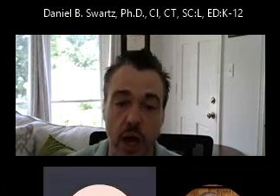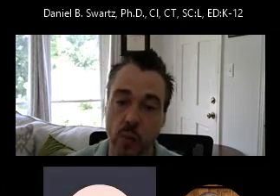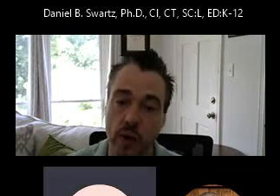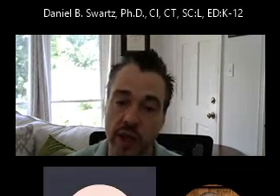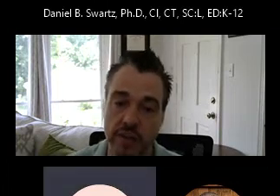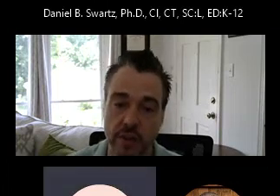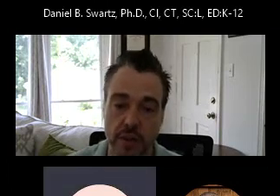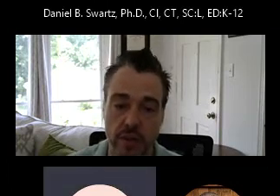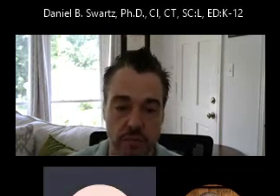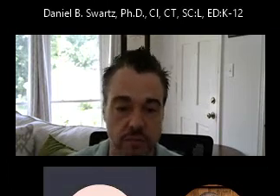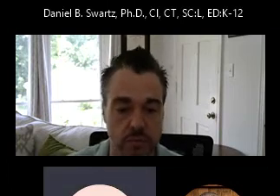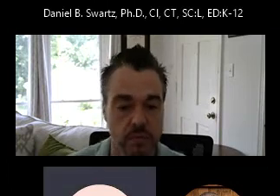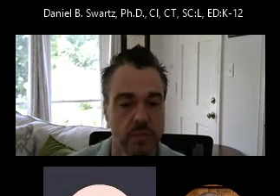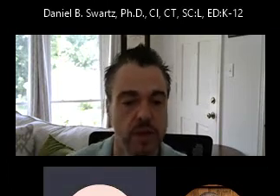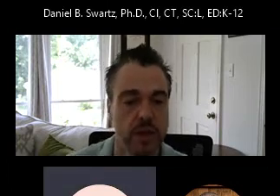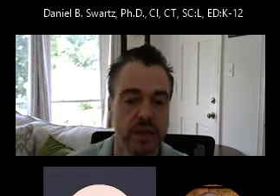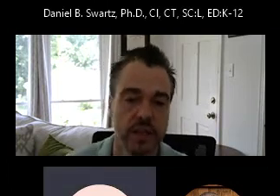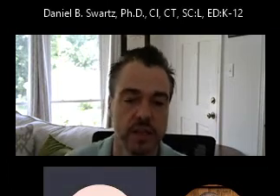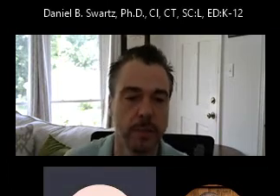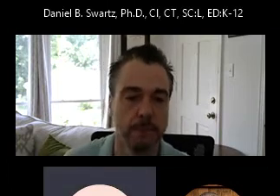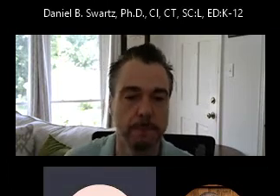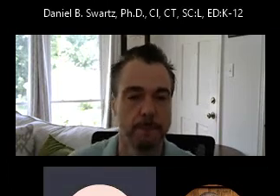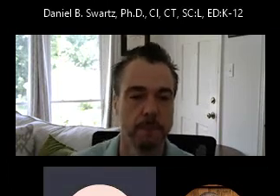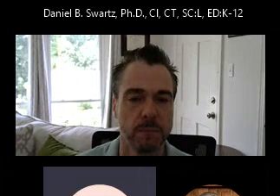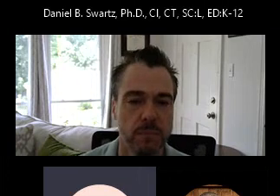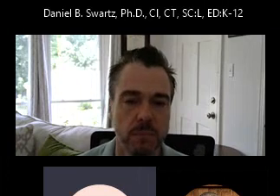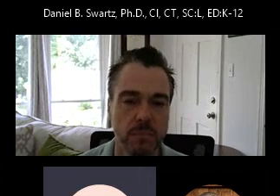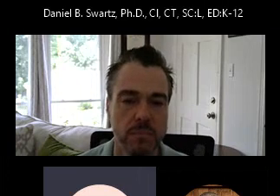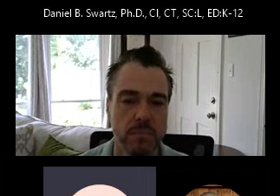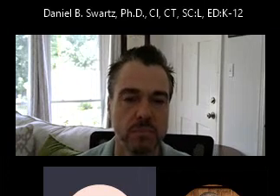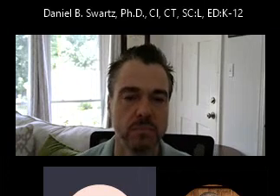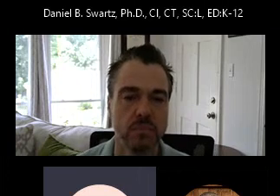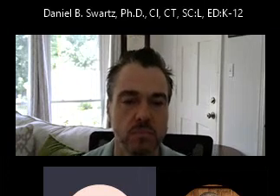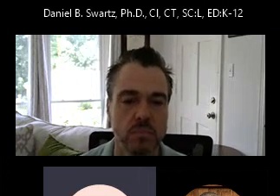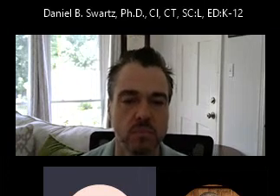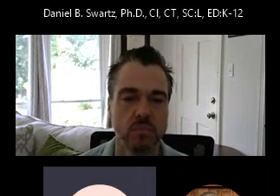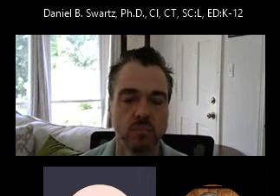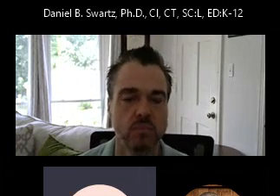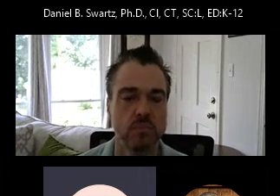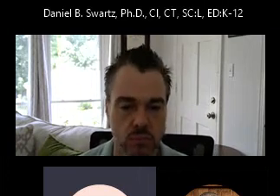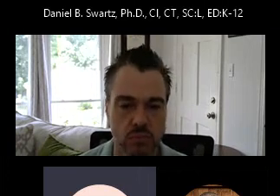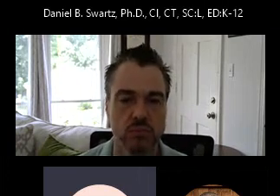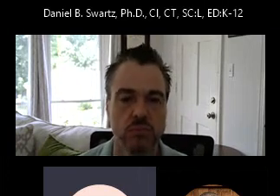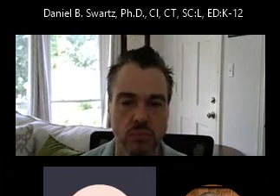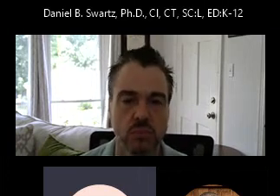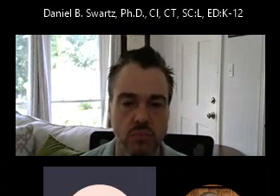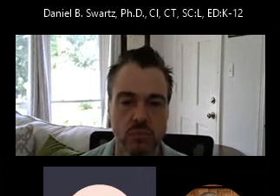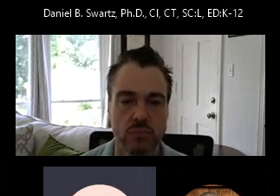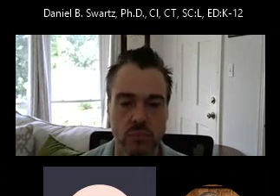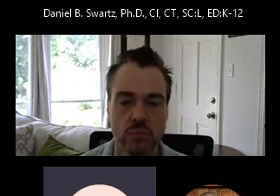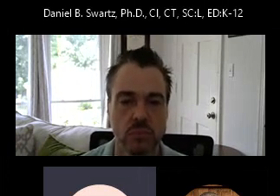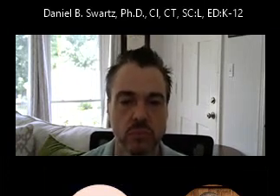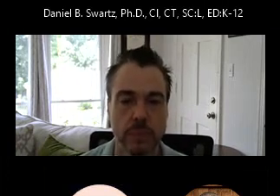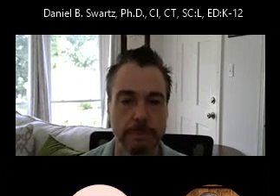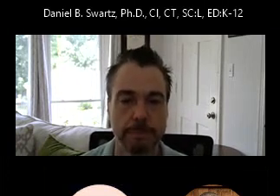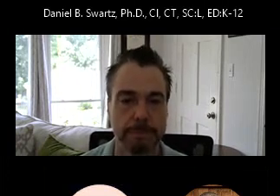PCG, stopping us again. Daniel, if you could adjust your camera down a little bit, we're losing the second half of your